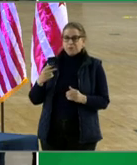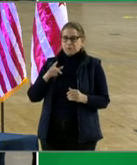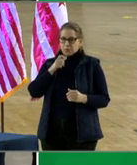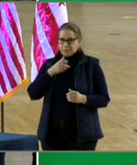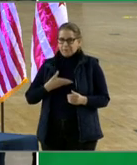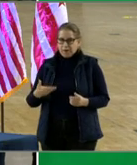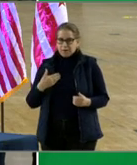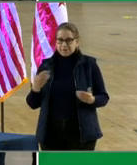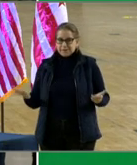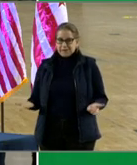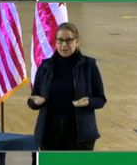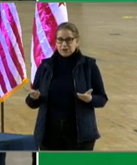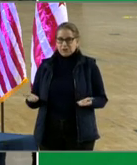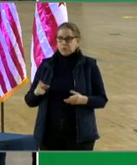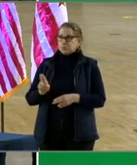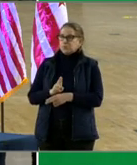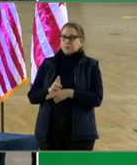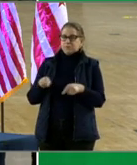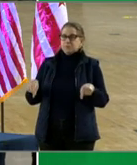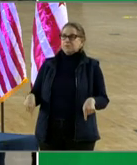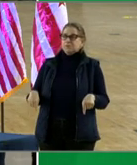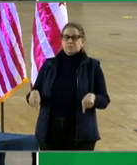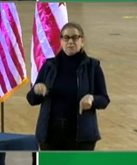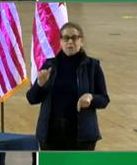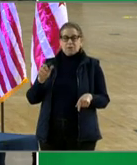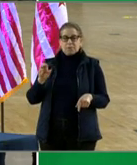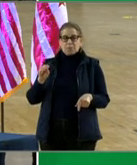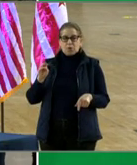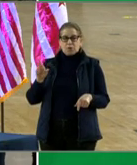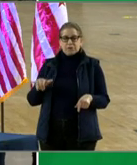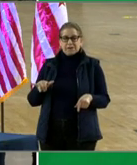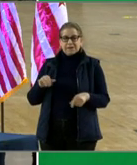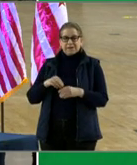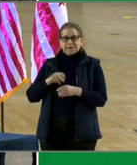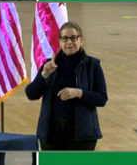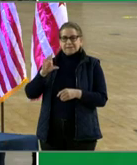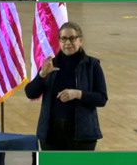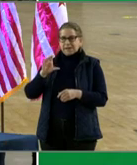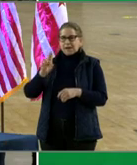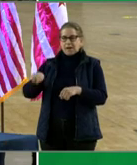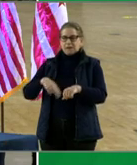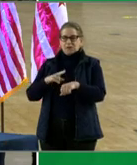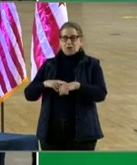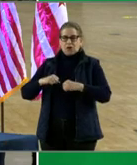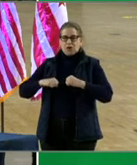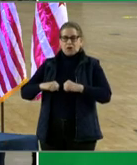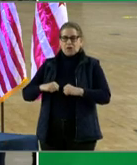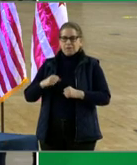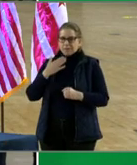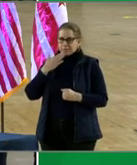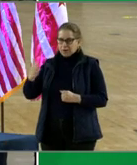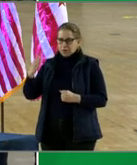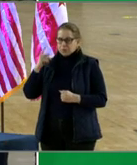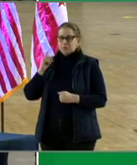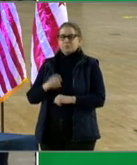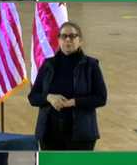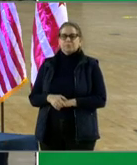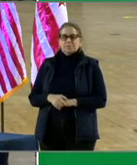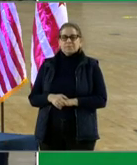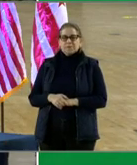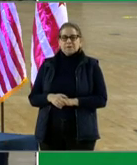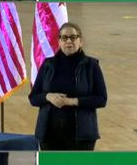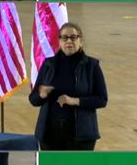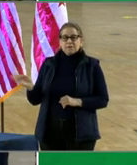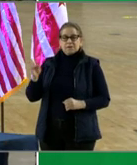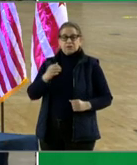for the support of the DC National Guard. In general, I wanted to turn to you and ask you for any